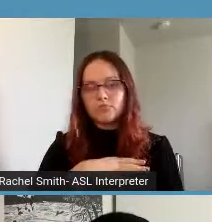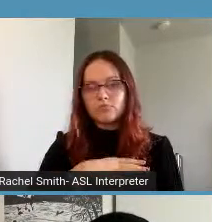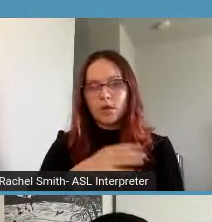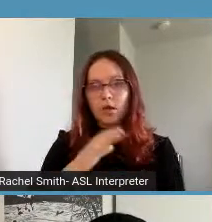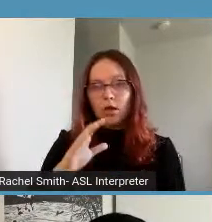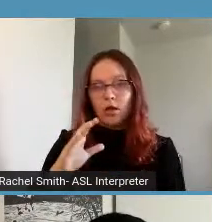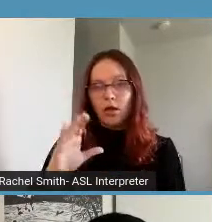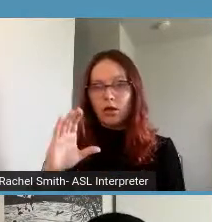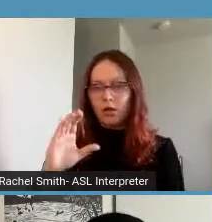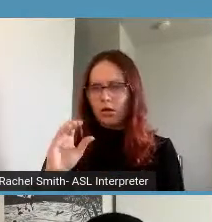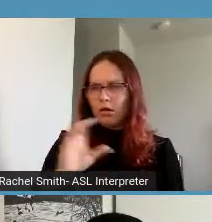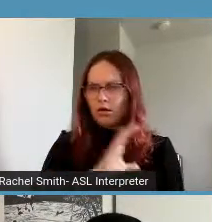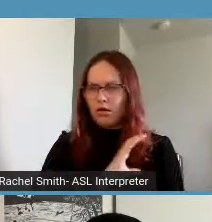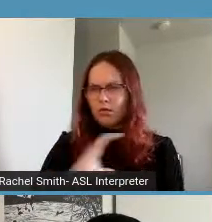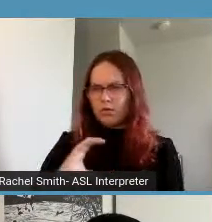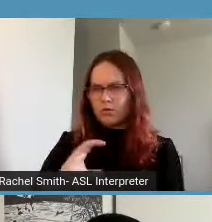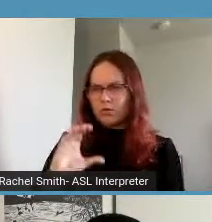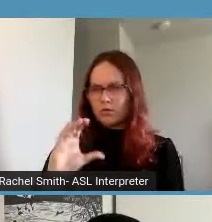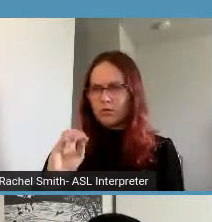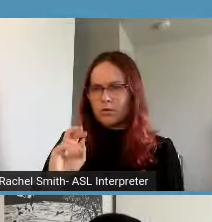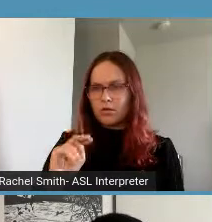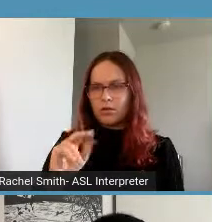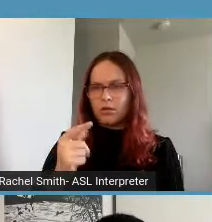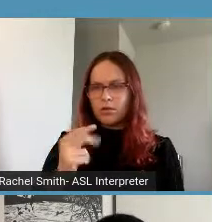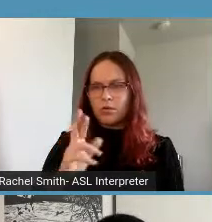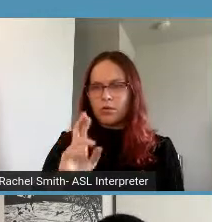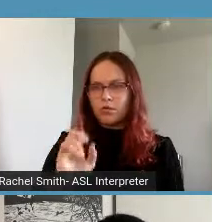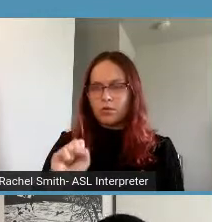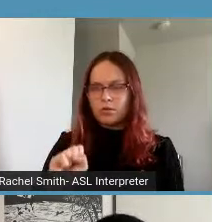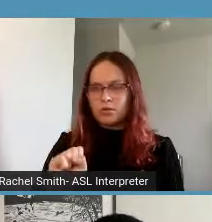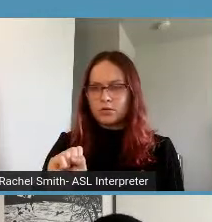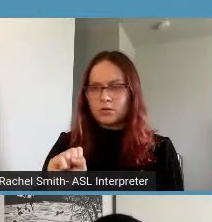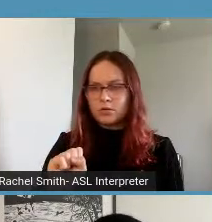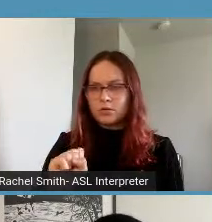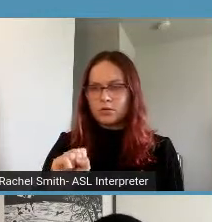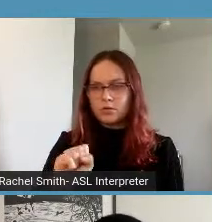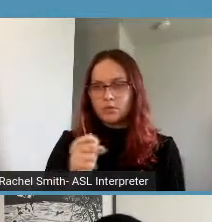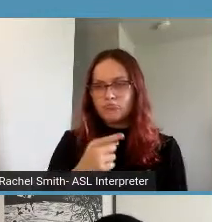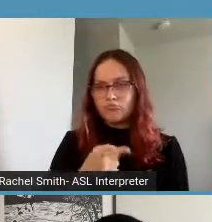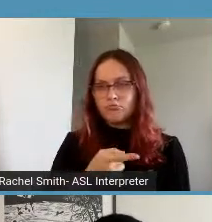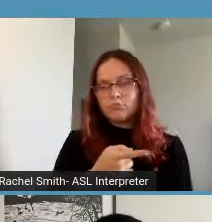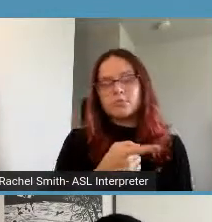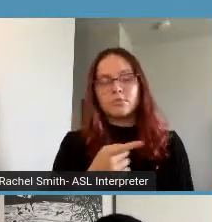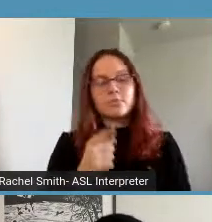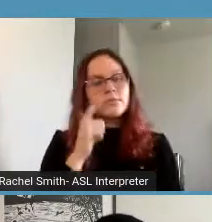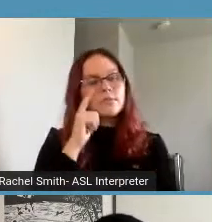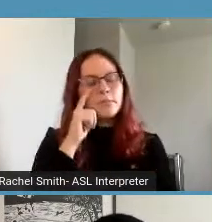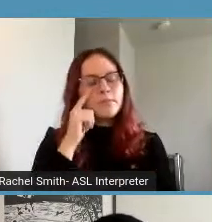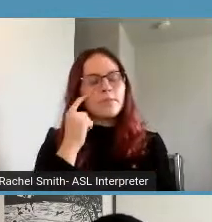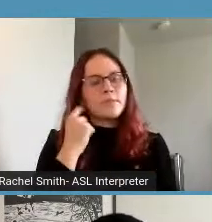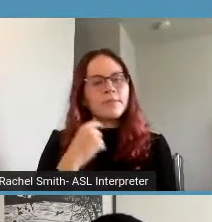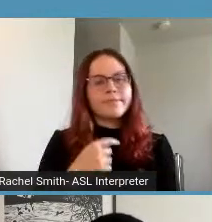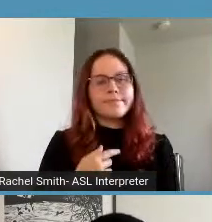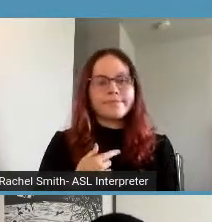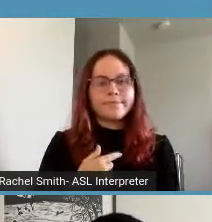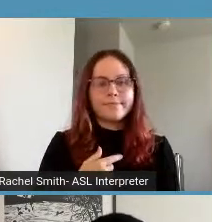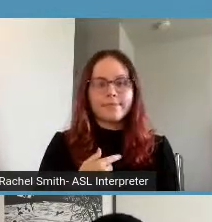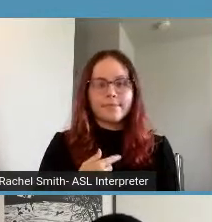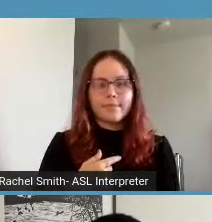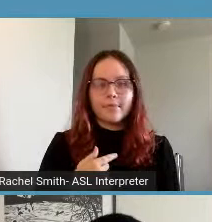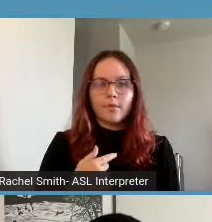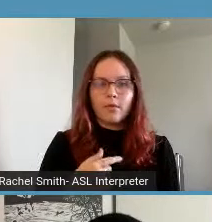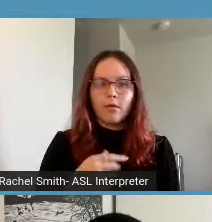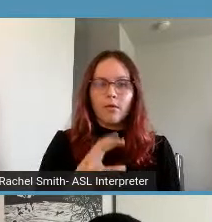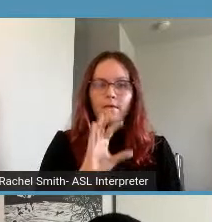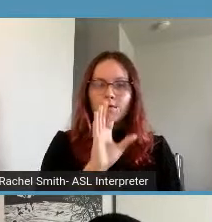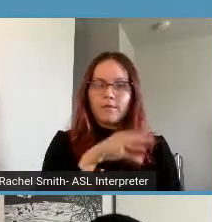of our location in Chicago. And this is a public program. We were able to screen a film that was about her campaign in 2018, her historic